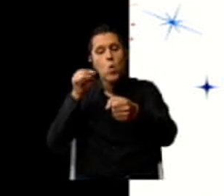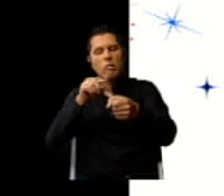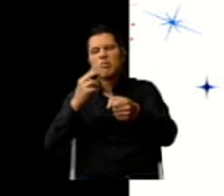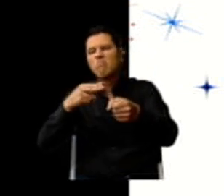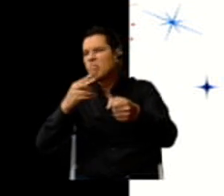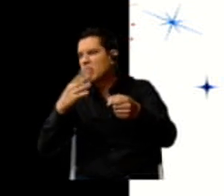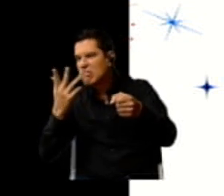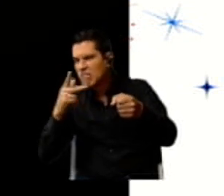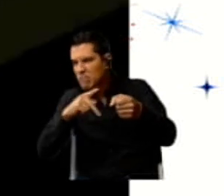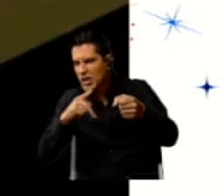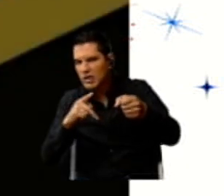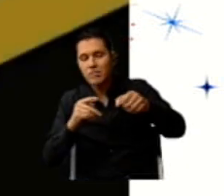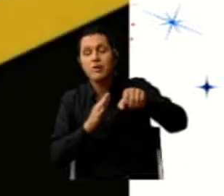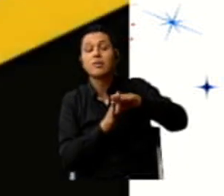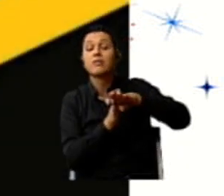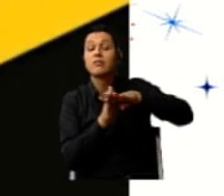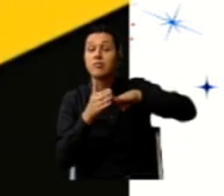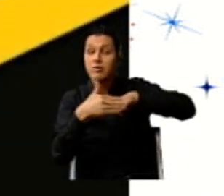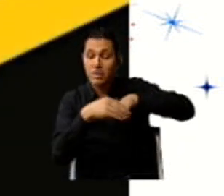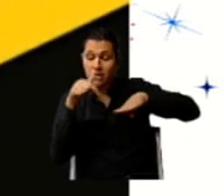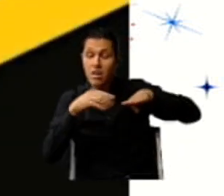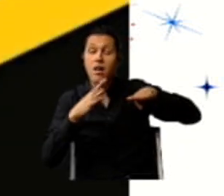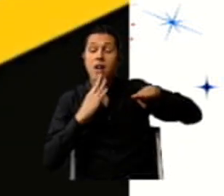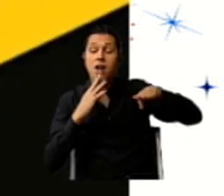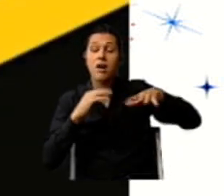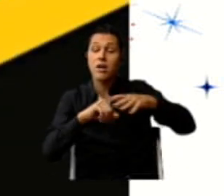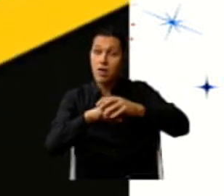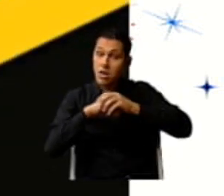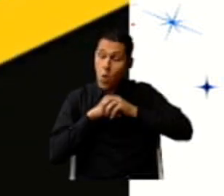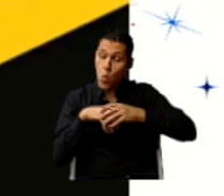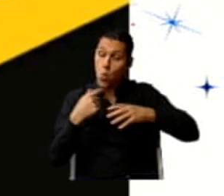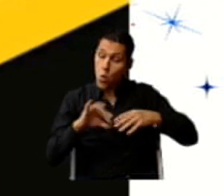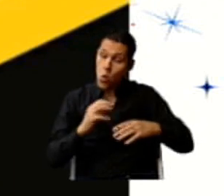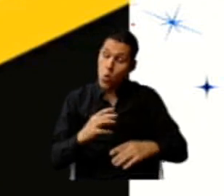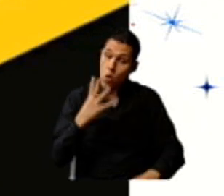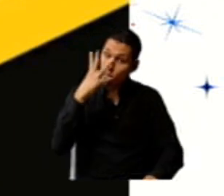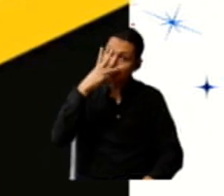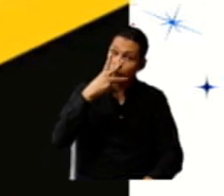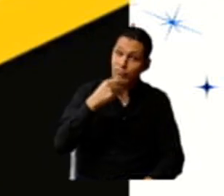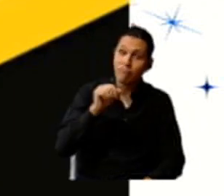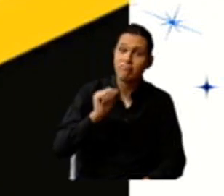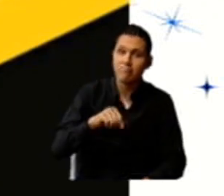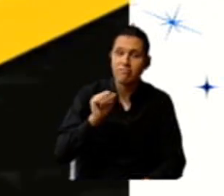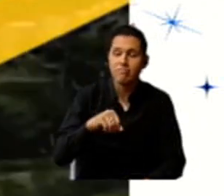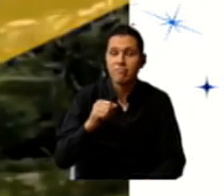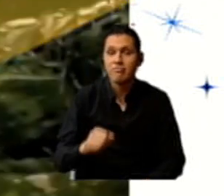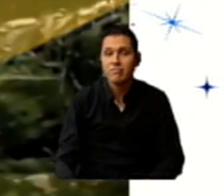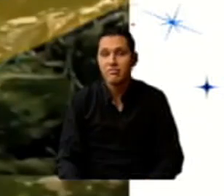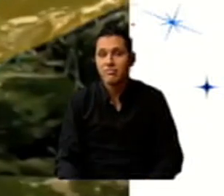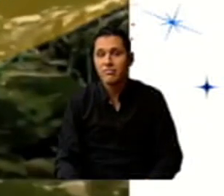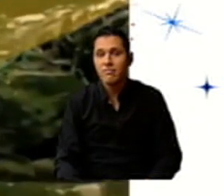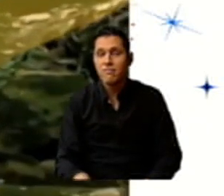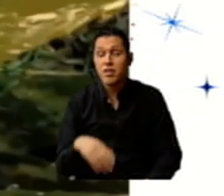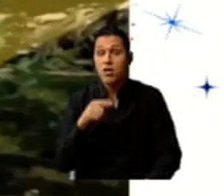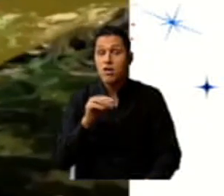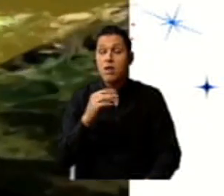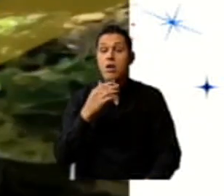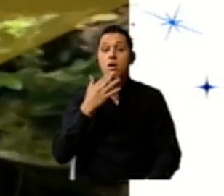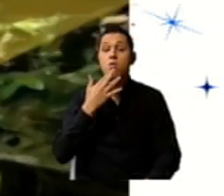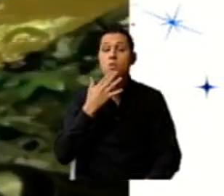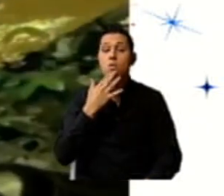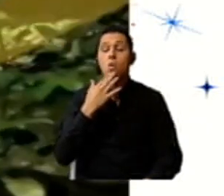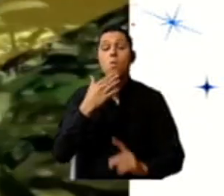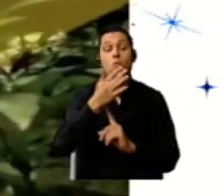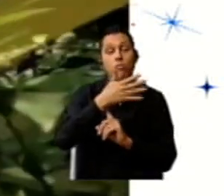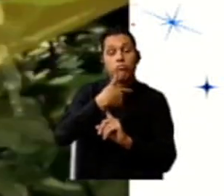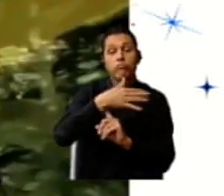Charlotte, speak English. Whoa, very good. The flag has green,